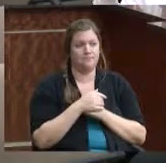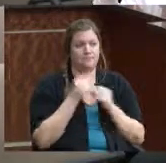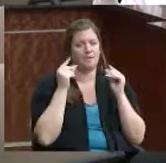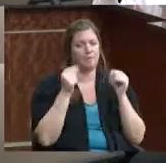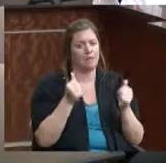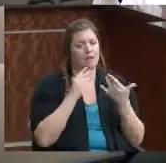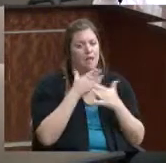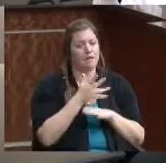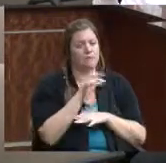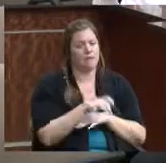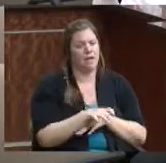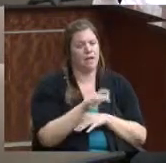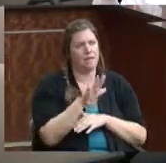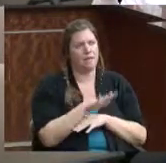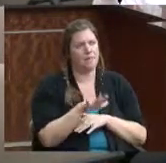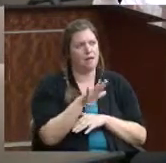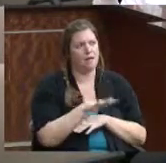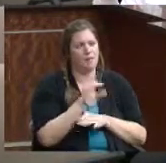Immediately thereafter, within